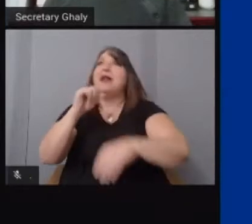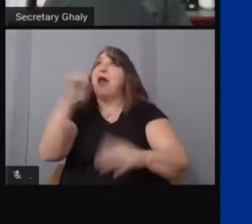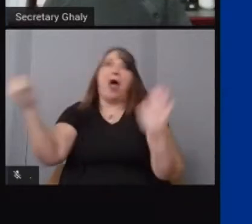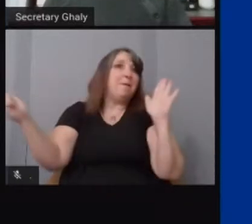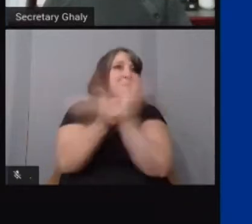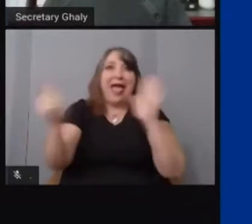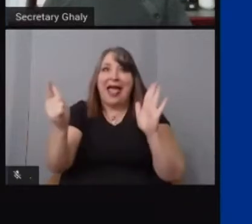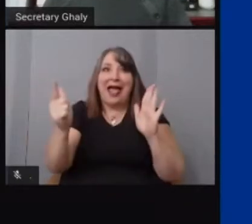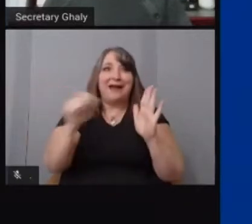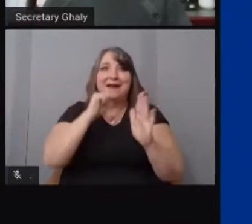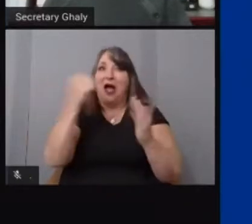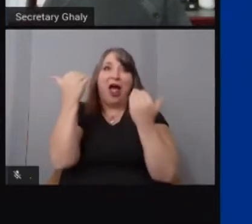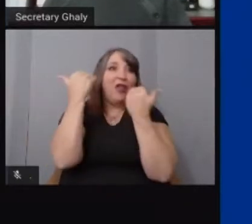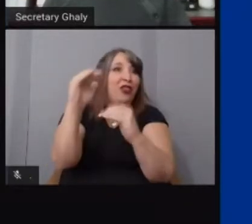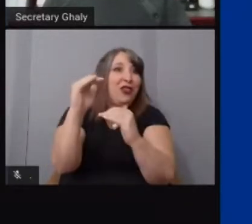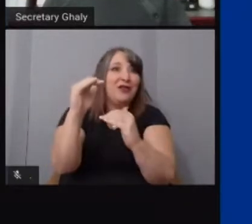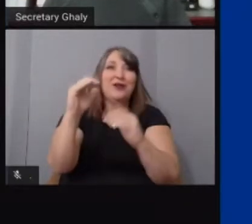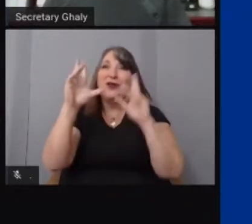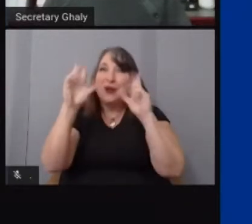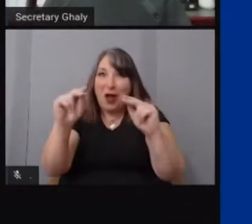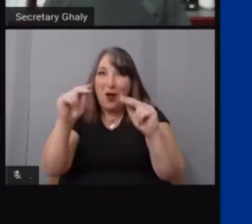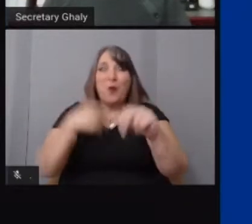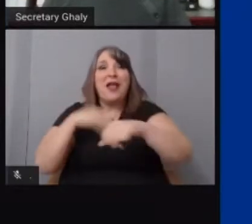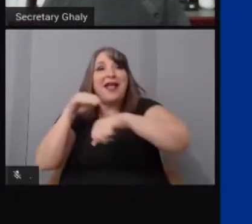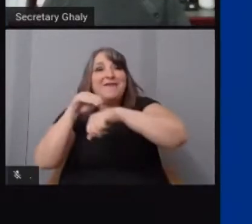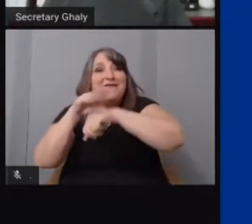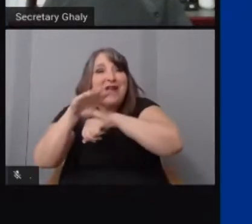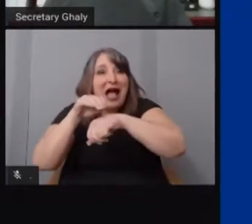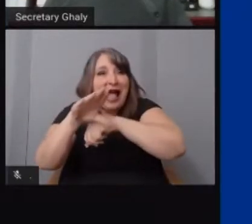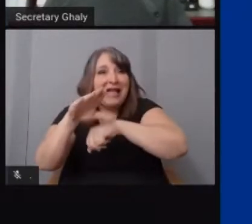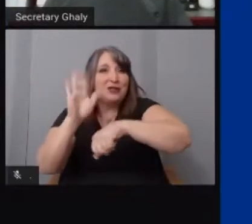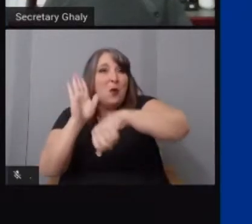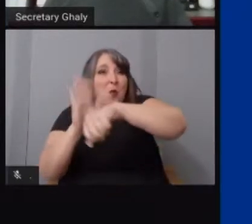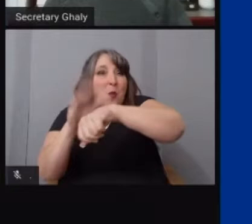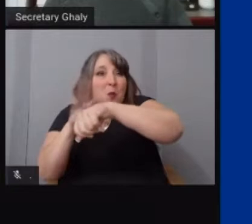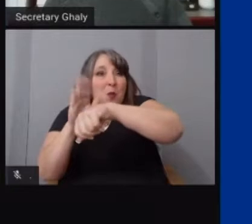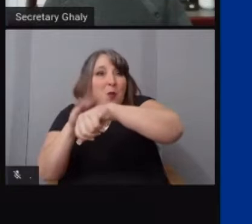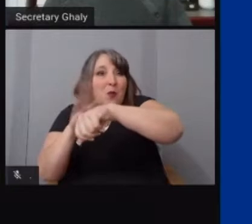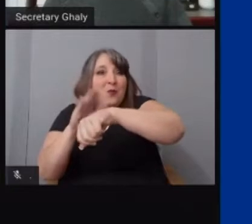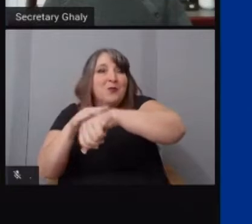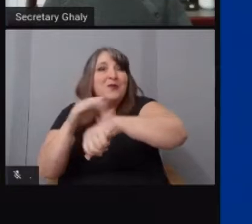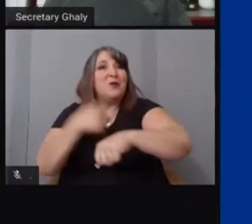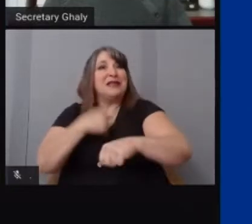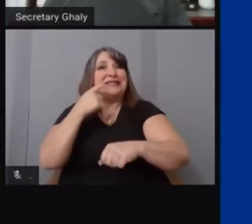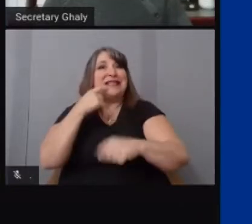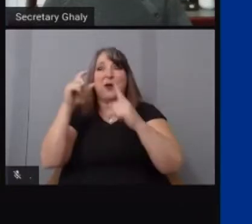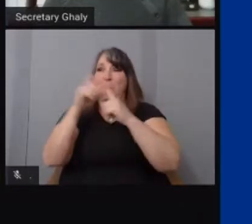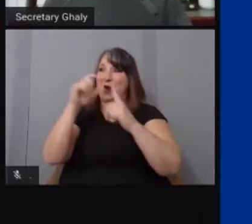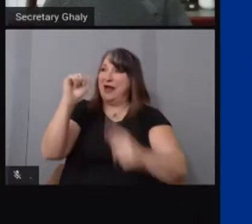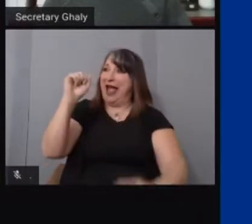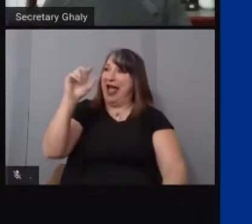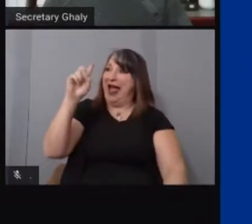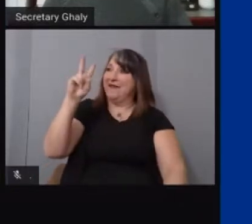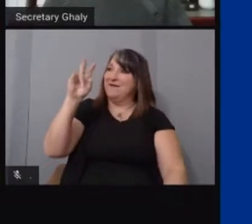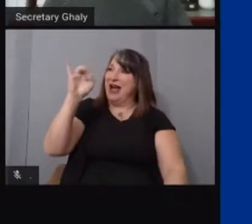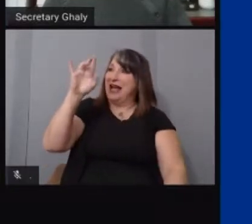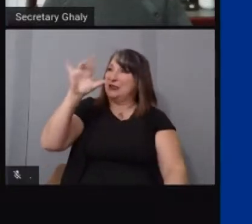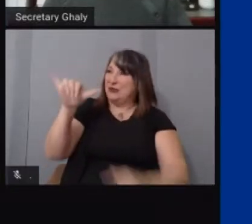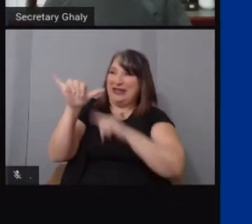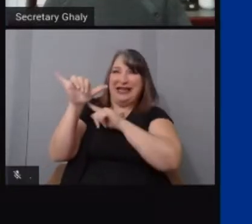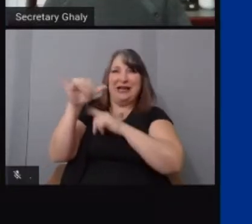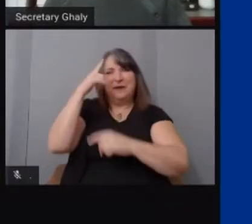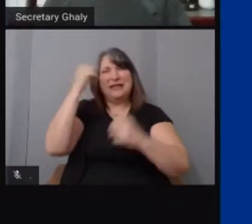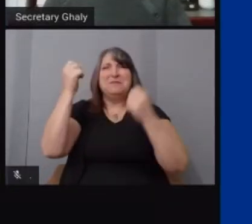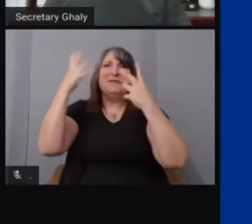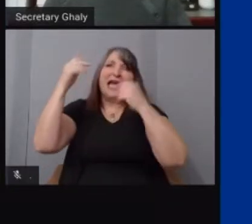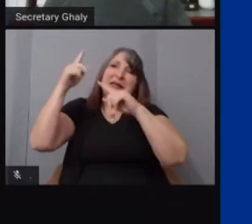restriction, this is an advisory. We chose to go with an advisory because for many, many months, we've recognized that this